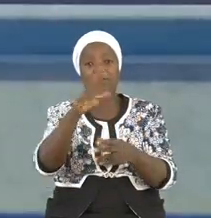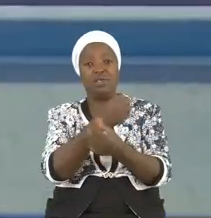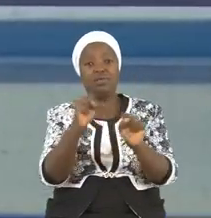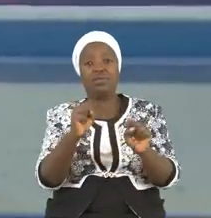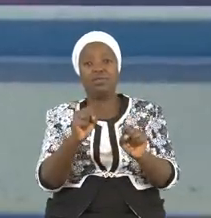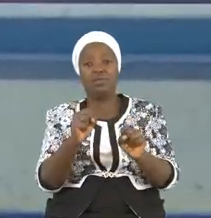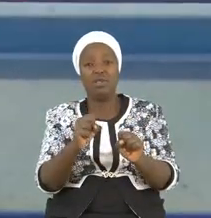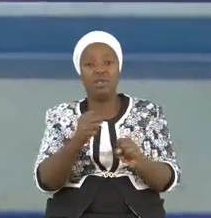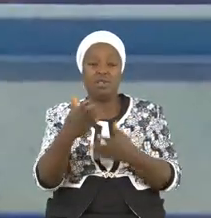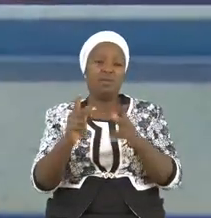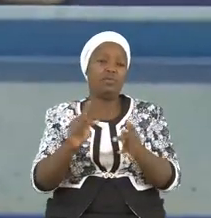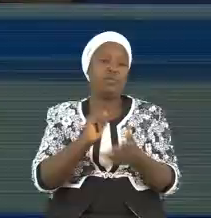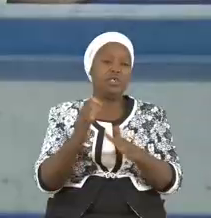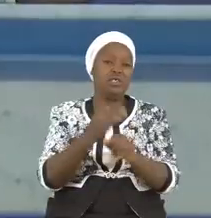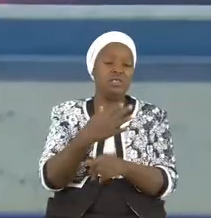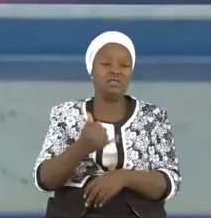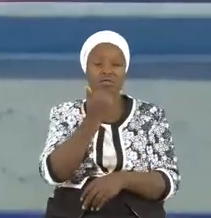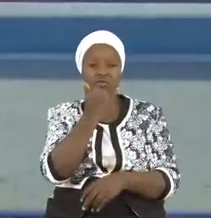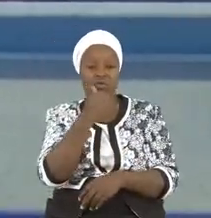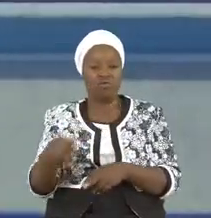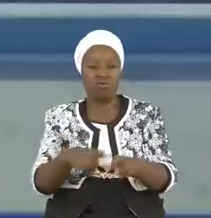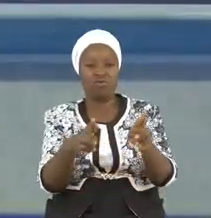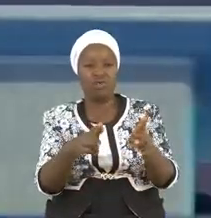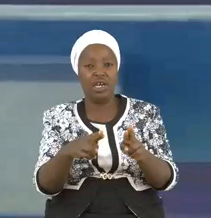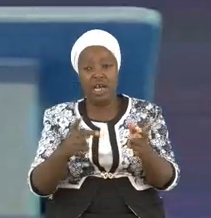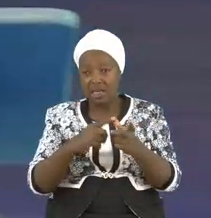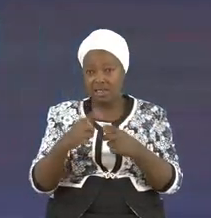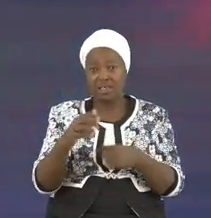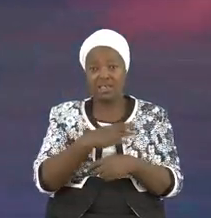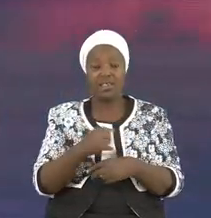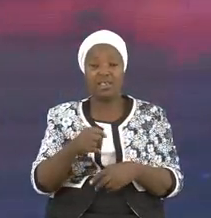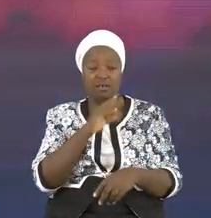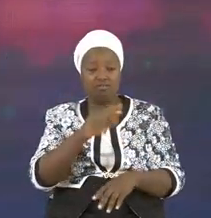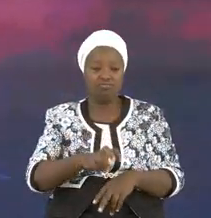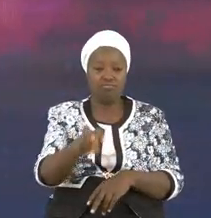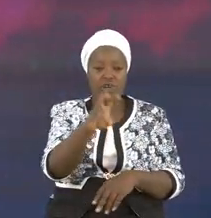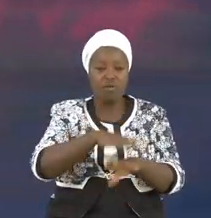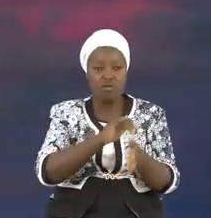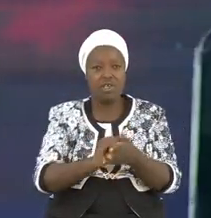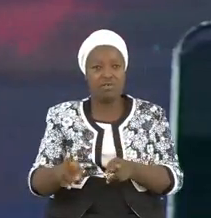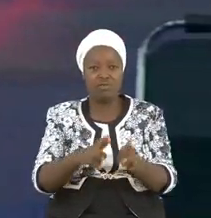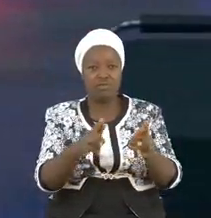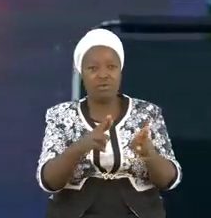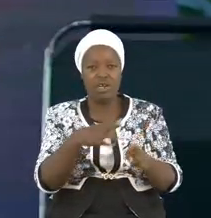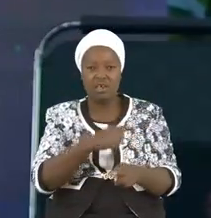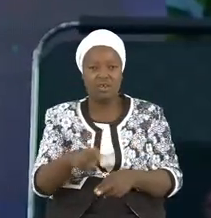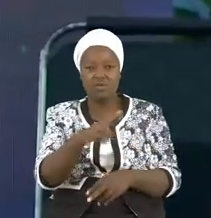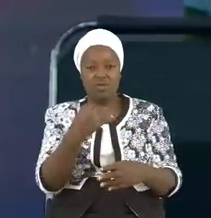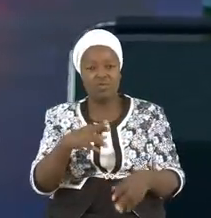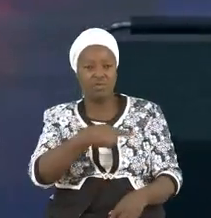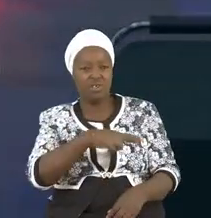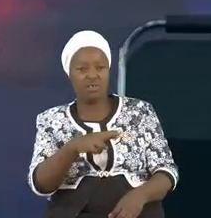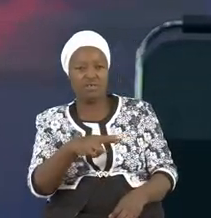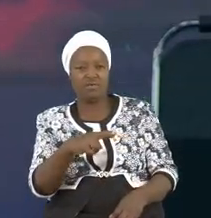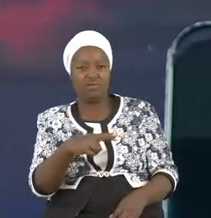that take the wrong road. And they've been traveling on that road, the road of religion, the